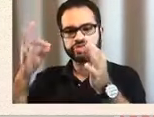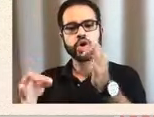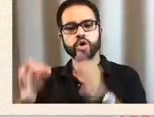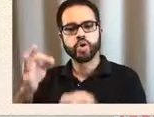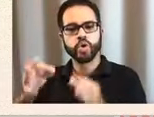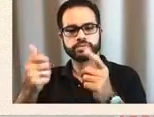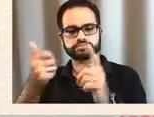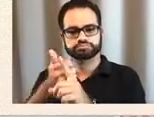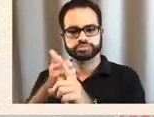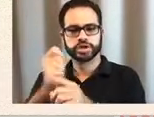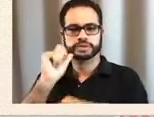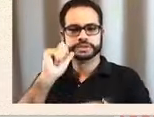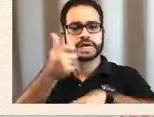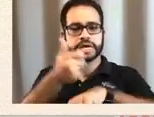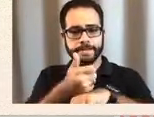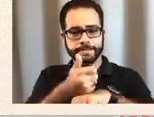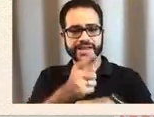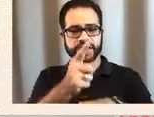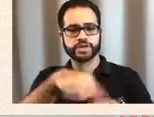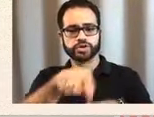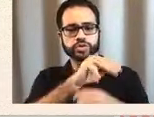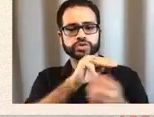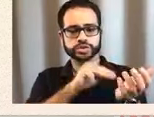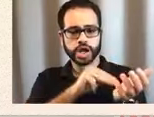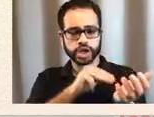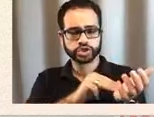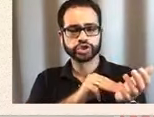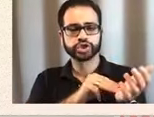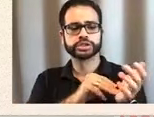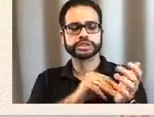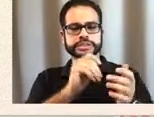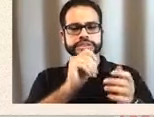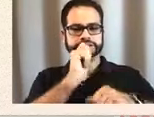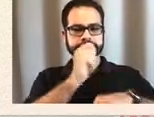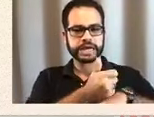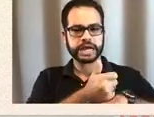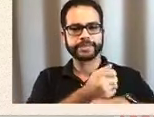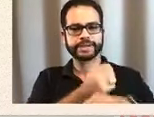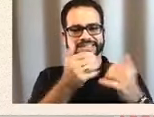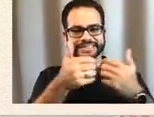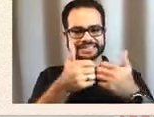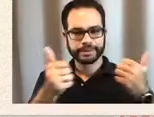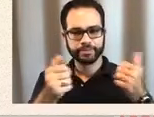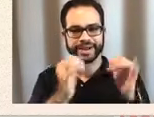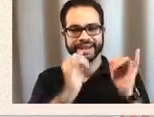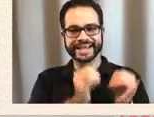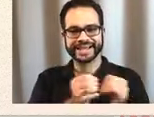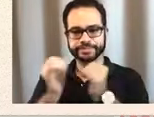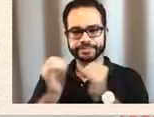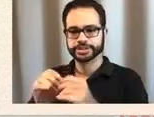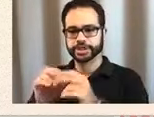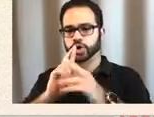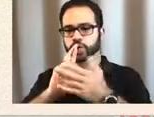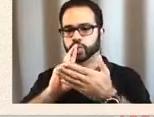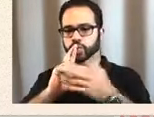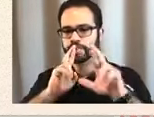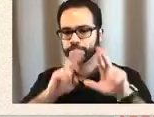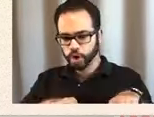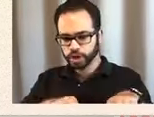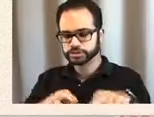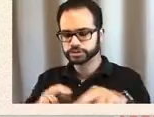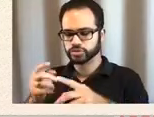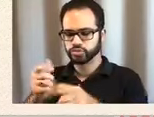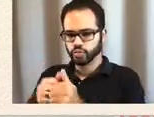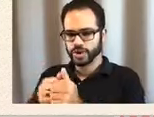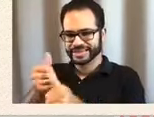professionals prepare separate independent reports based on evaluations of the individual to determine whether